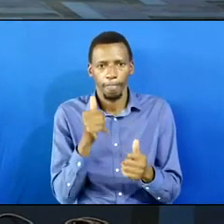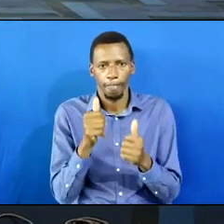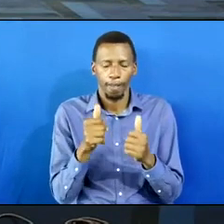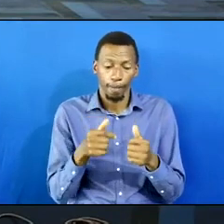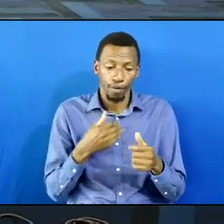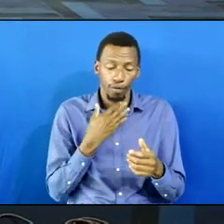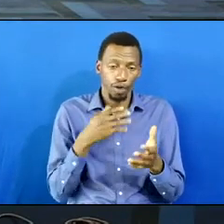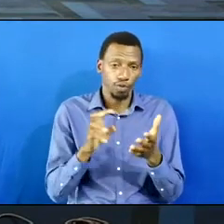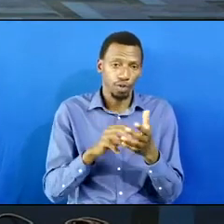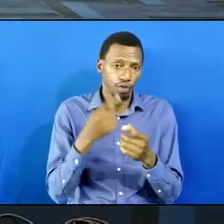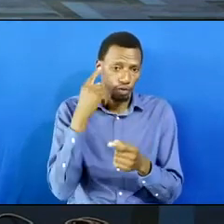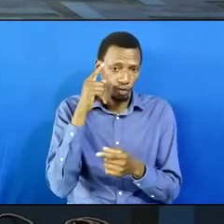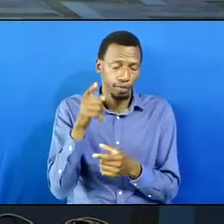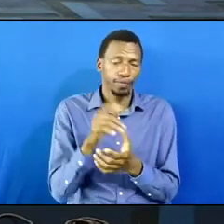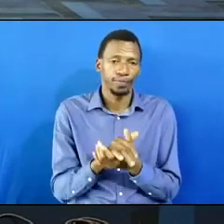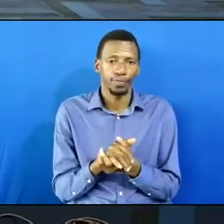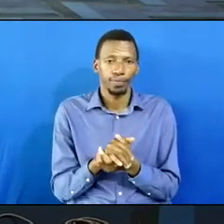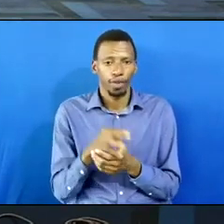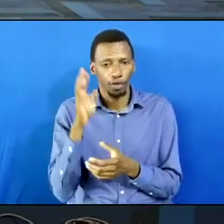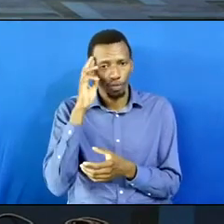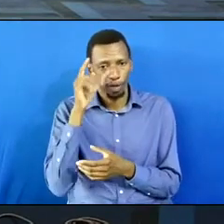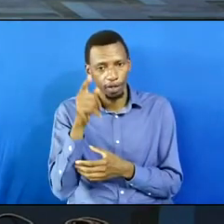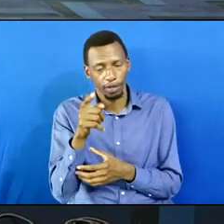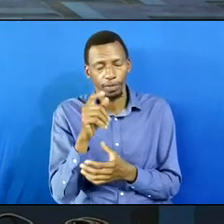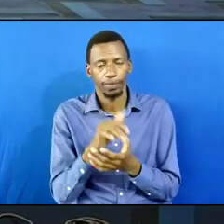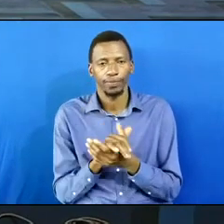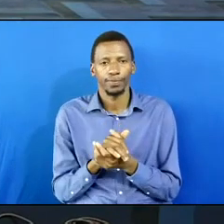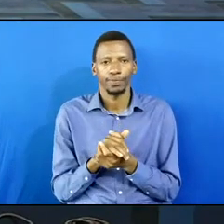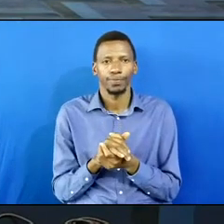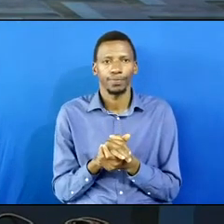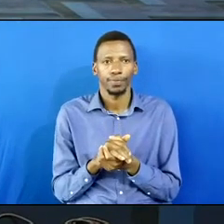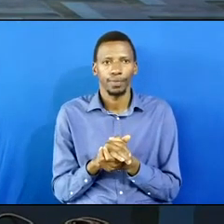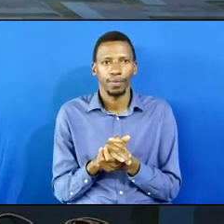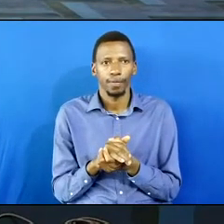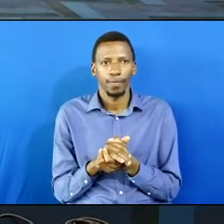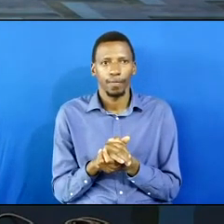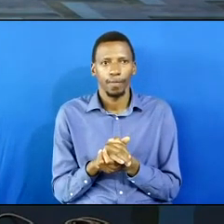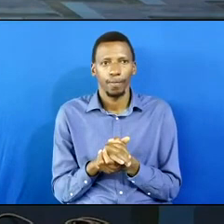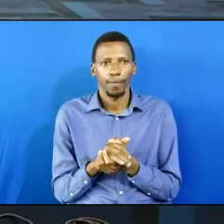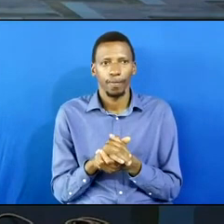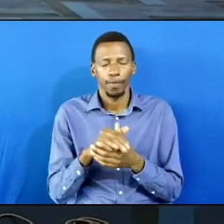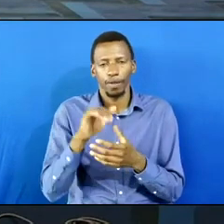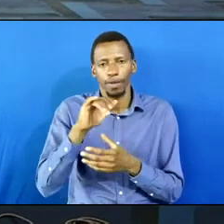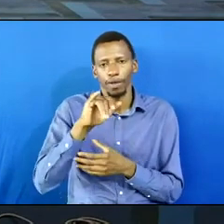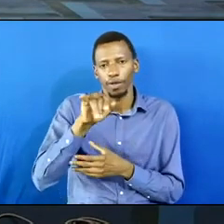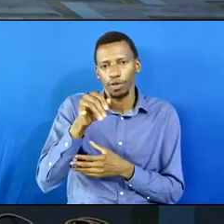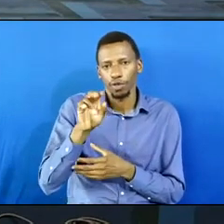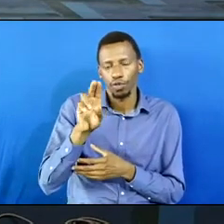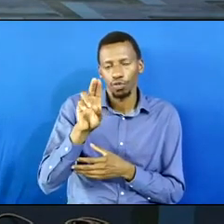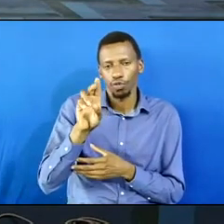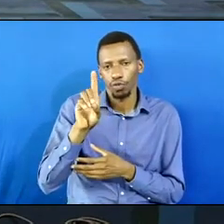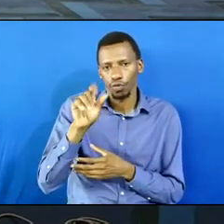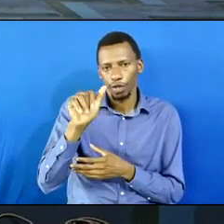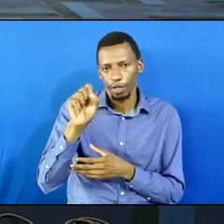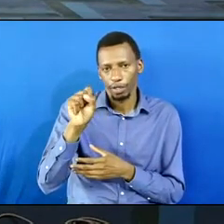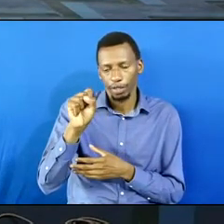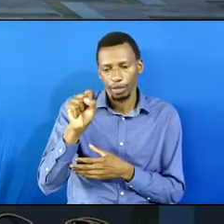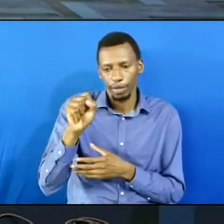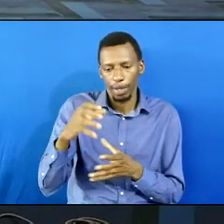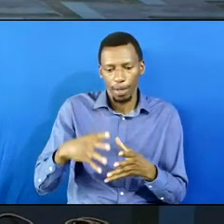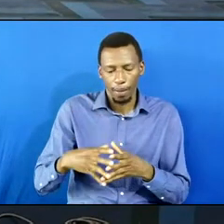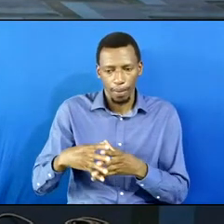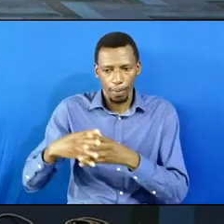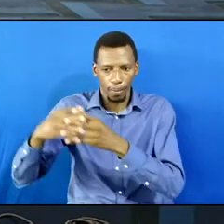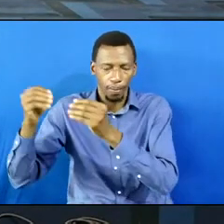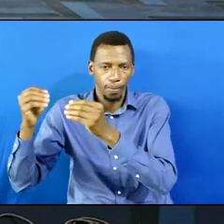read for you, maybe just to remind you what he did. In fact, he left and